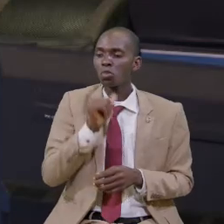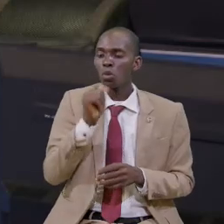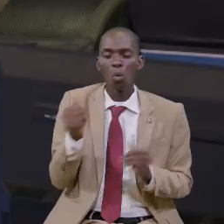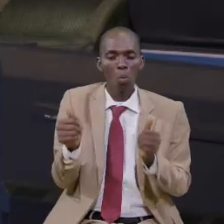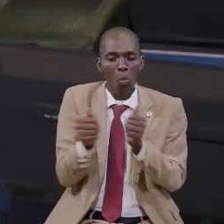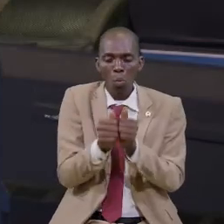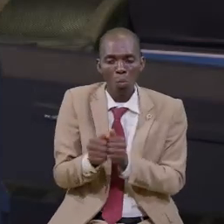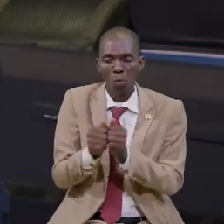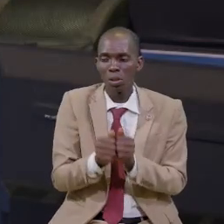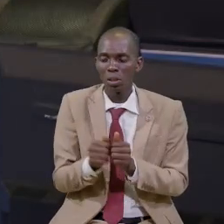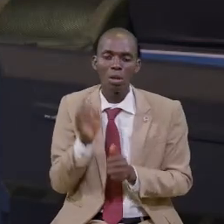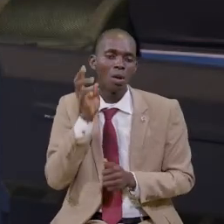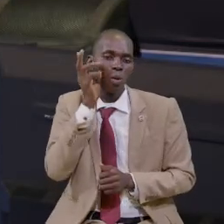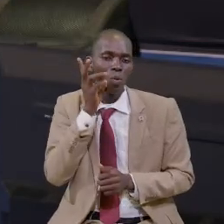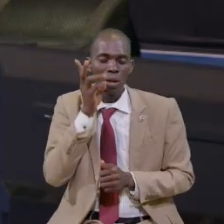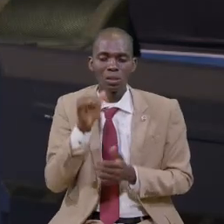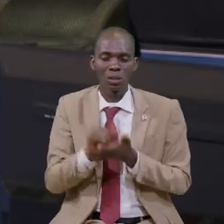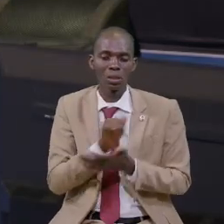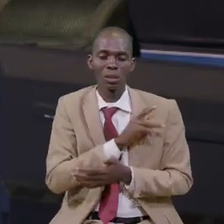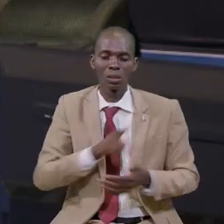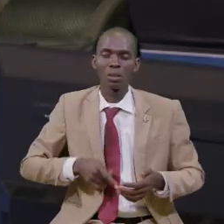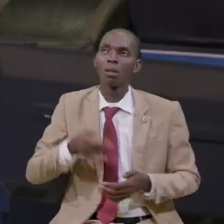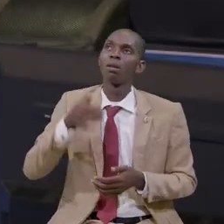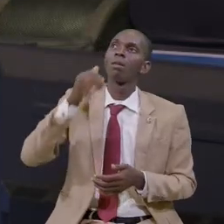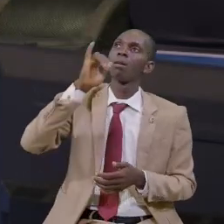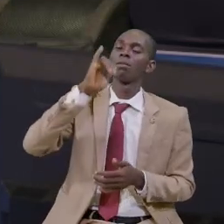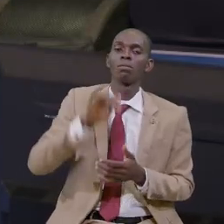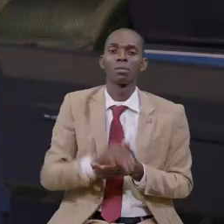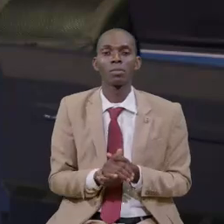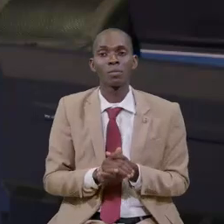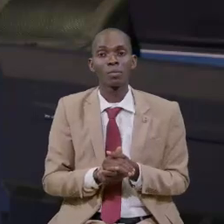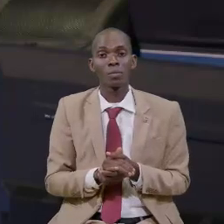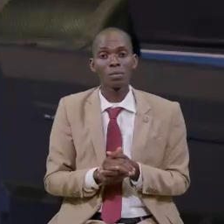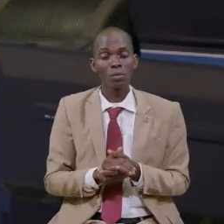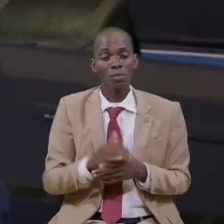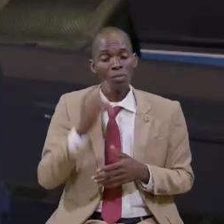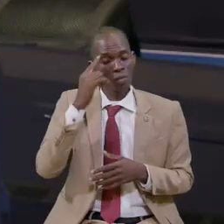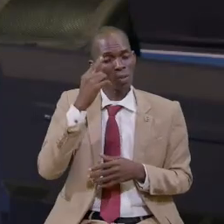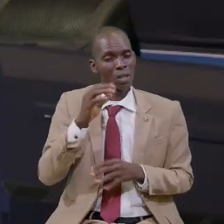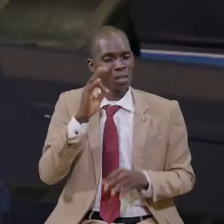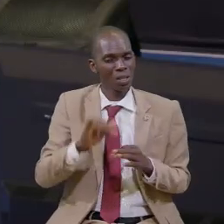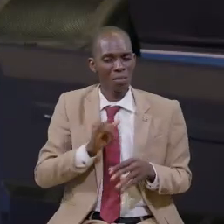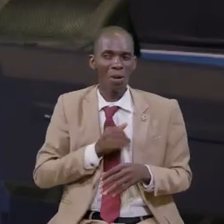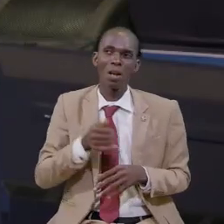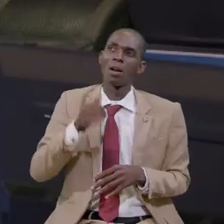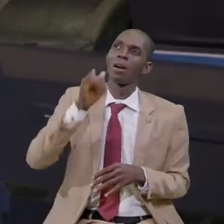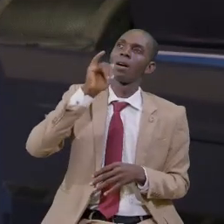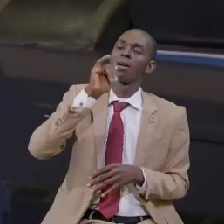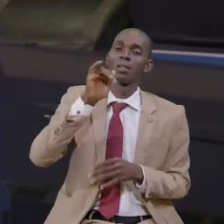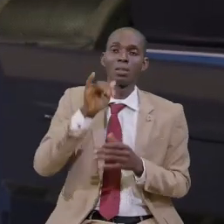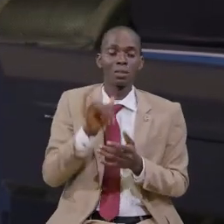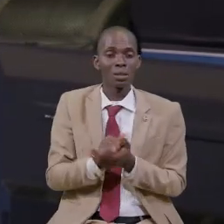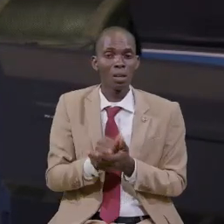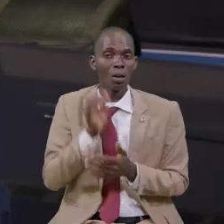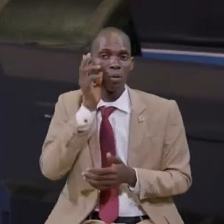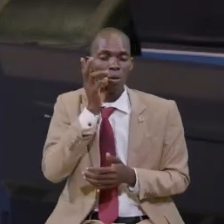which he drank. I think if I drink that wine, it will get into my